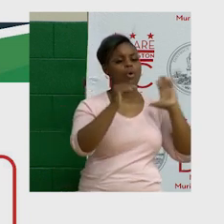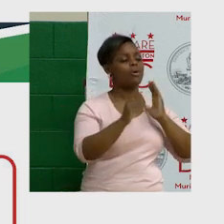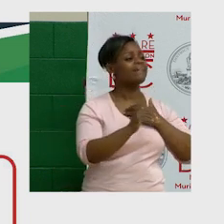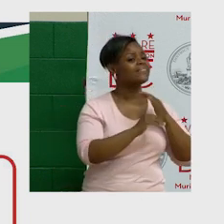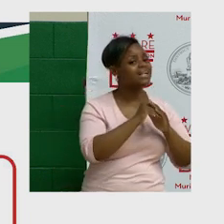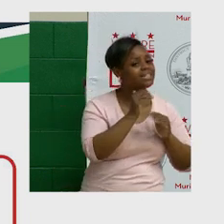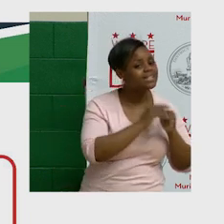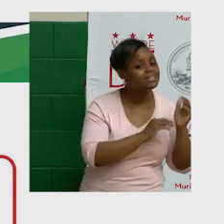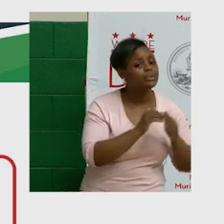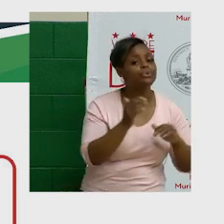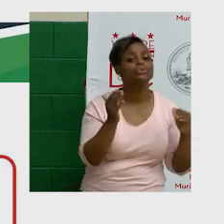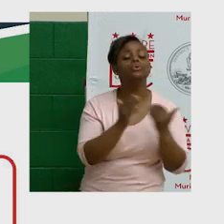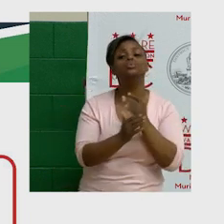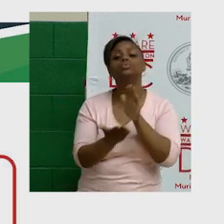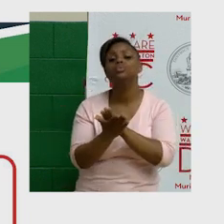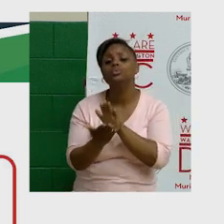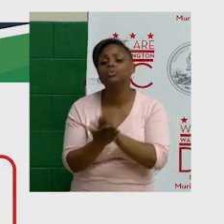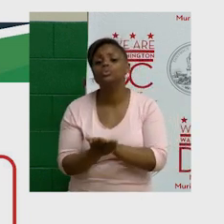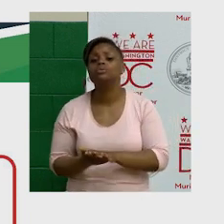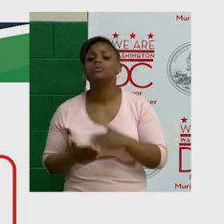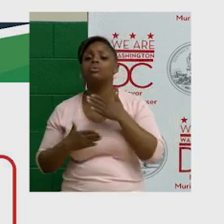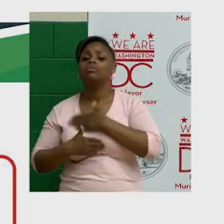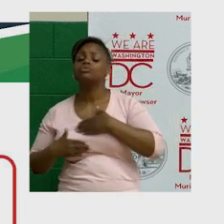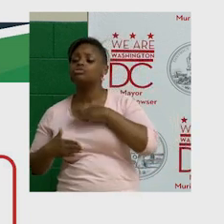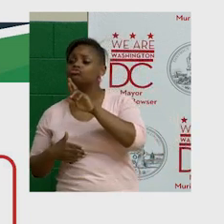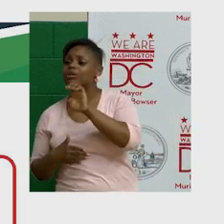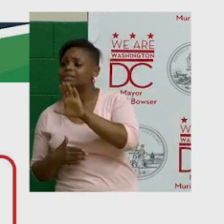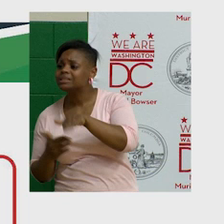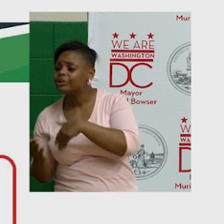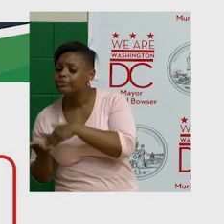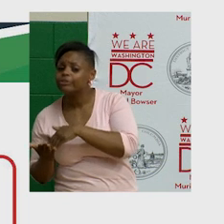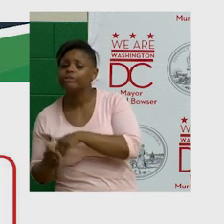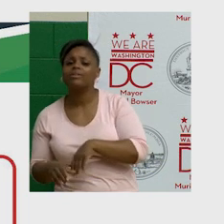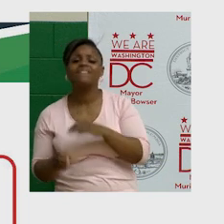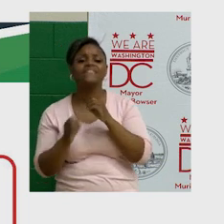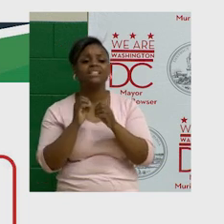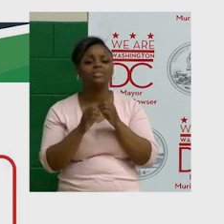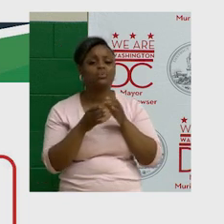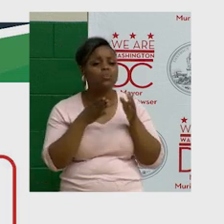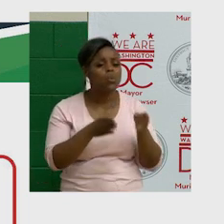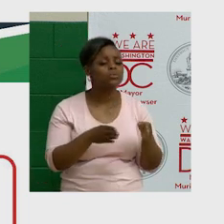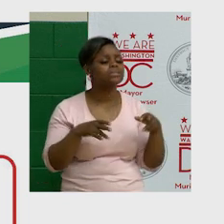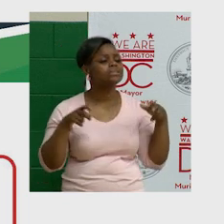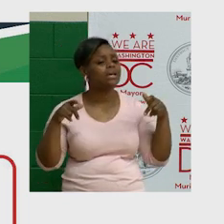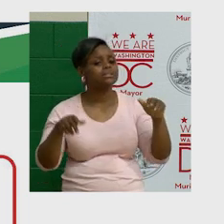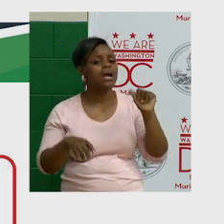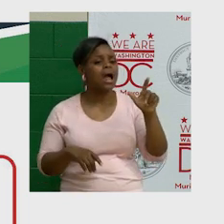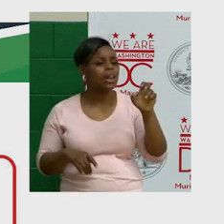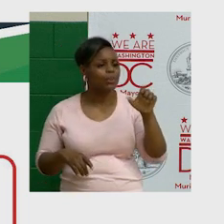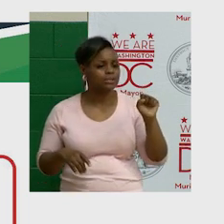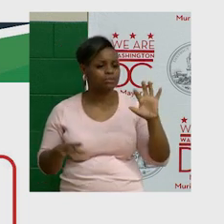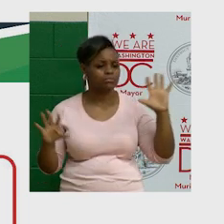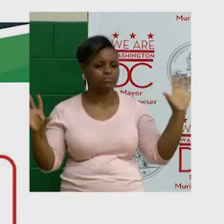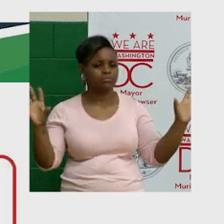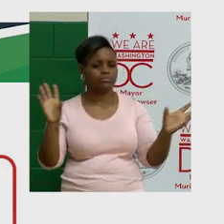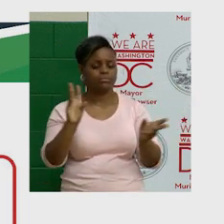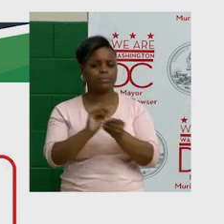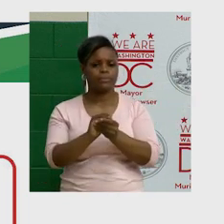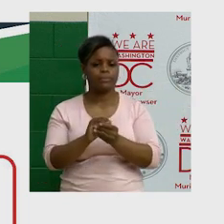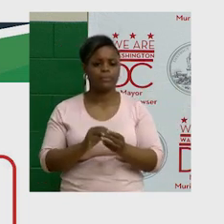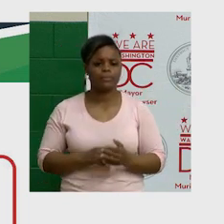new schools, renovating rec centers, also fixing roads and alleys and sidewalks. So it's a really important part of our budget.